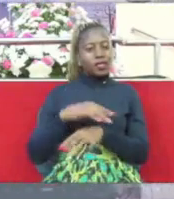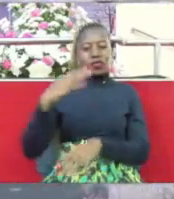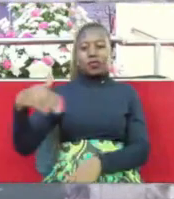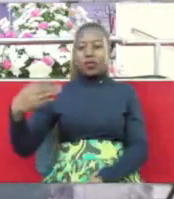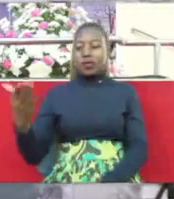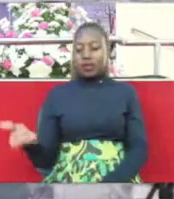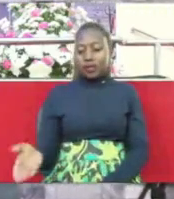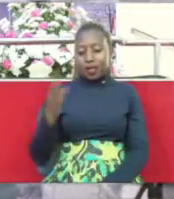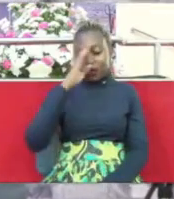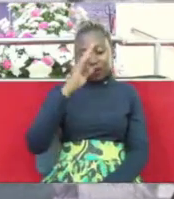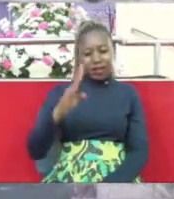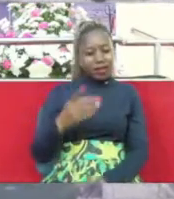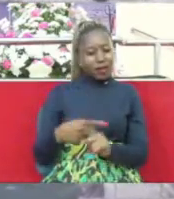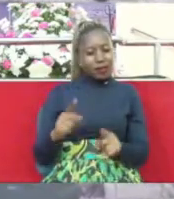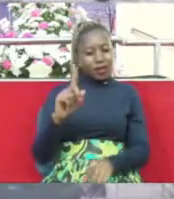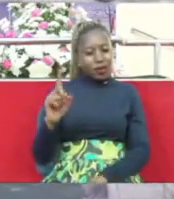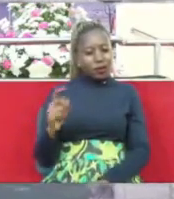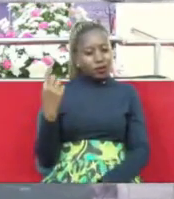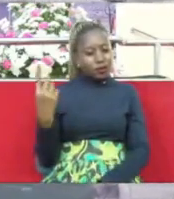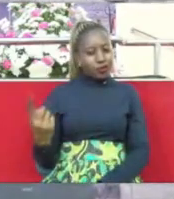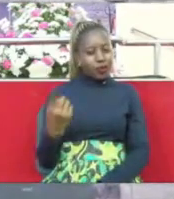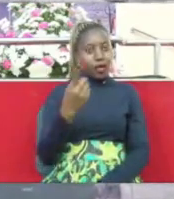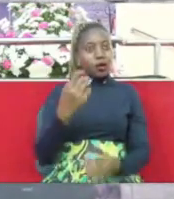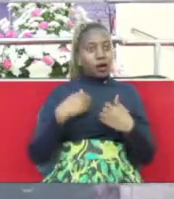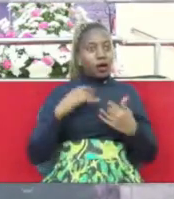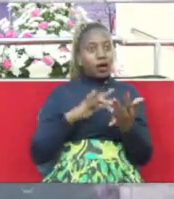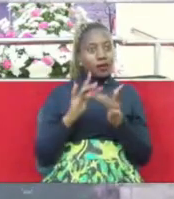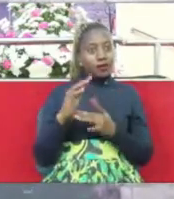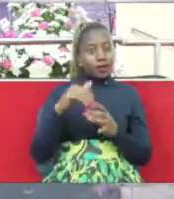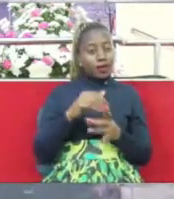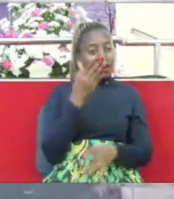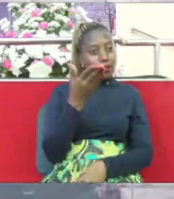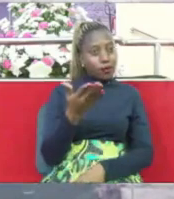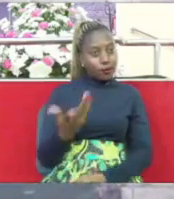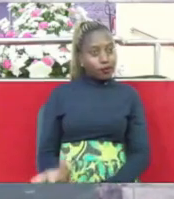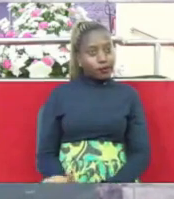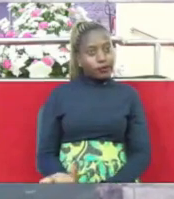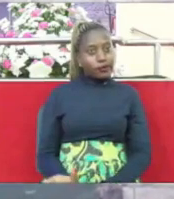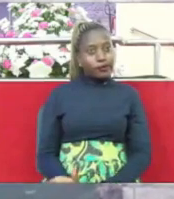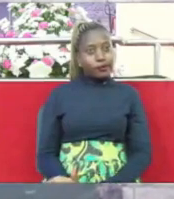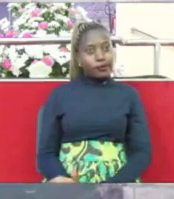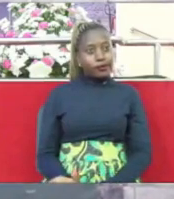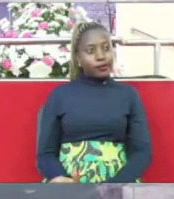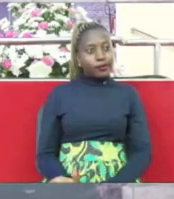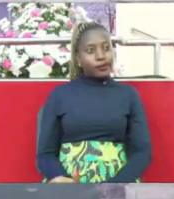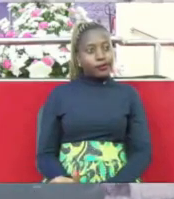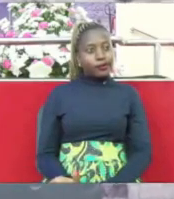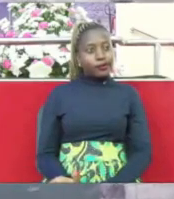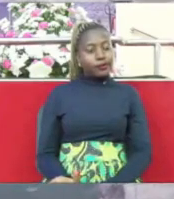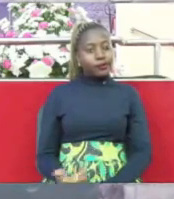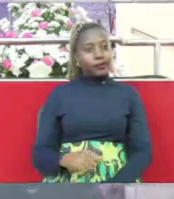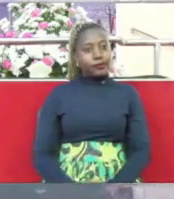is, do you have him with you? Je, unaweza kuwa kila Sunday unakuja hapa kanisani kila wakati haukosi, lakini swali ni je, bado ungali